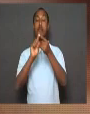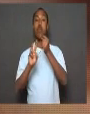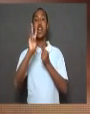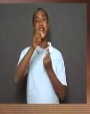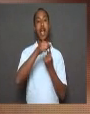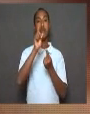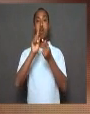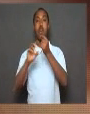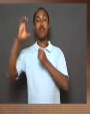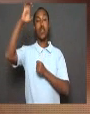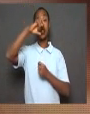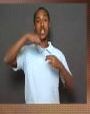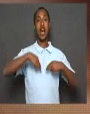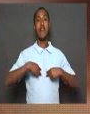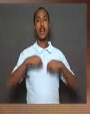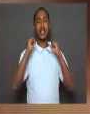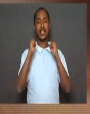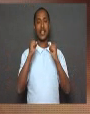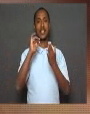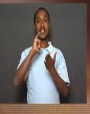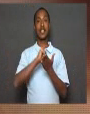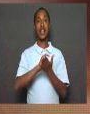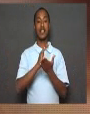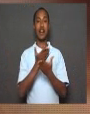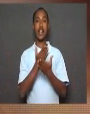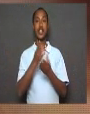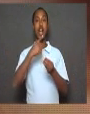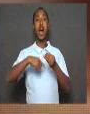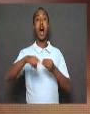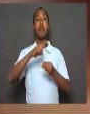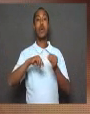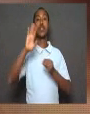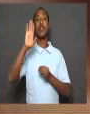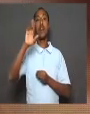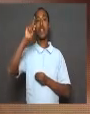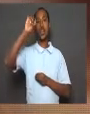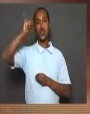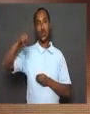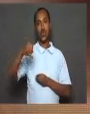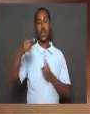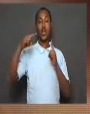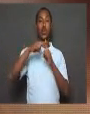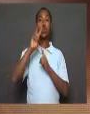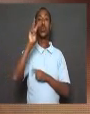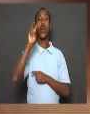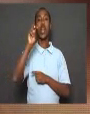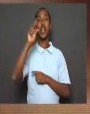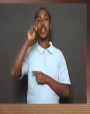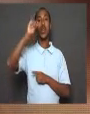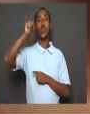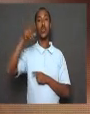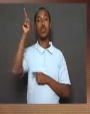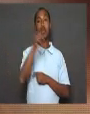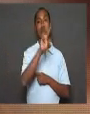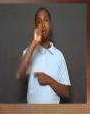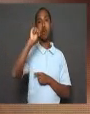Dipole-dipole forces have strengths that range from about 5 kilojoules to 20